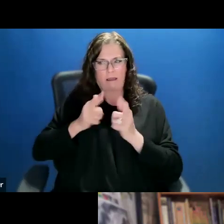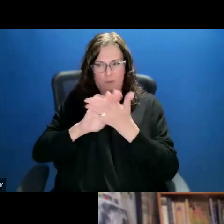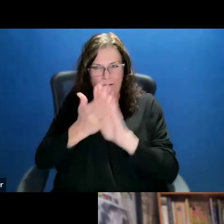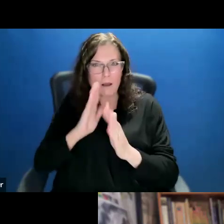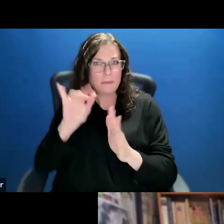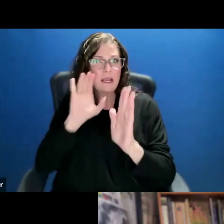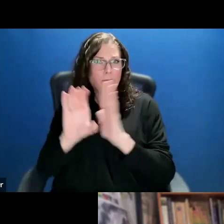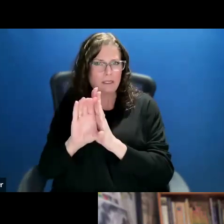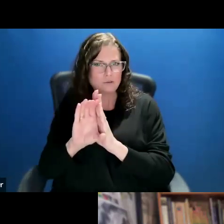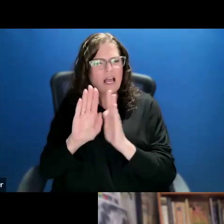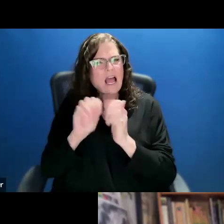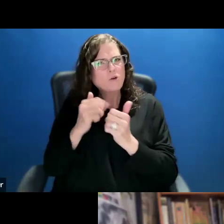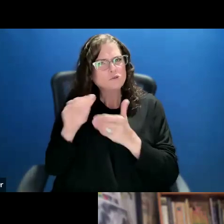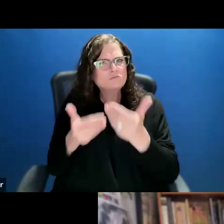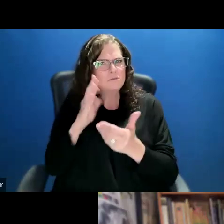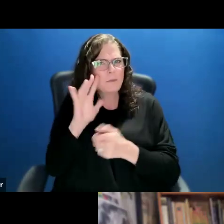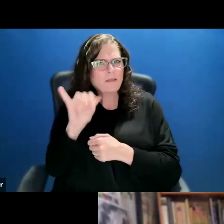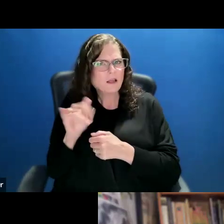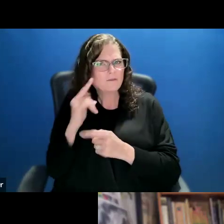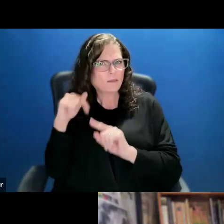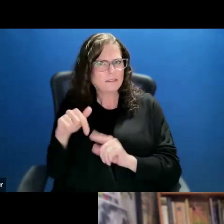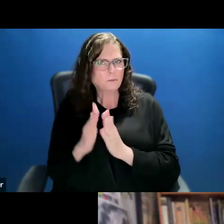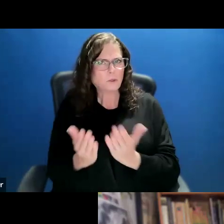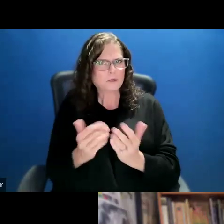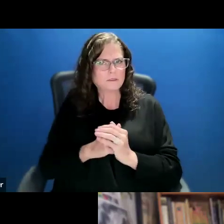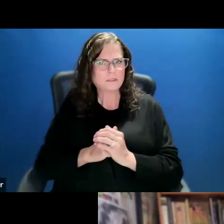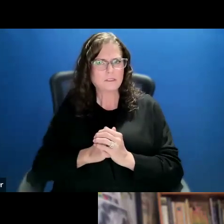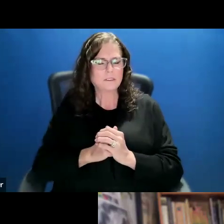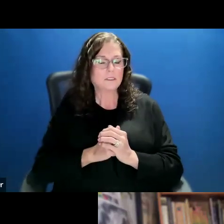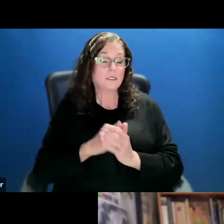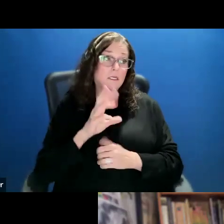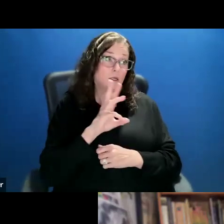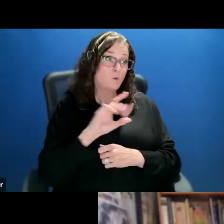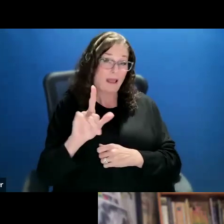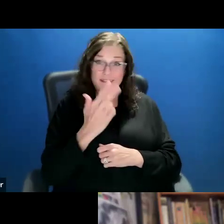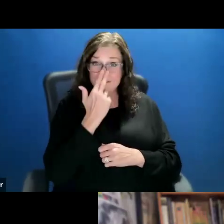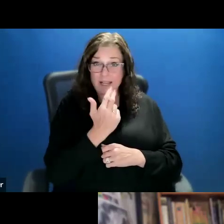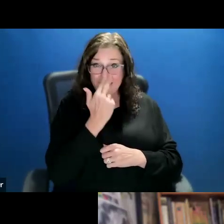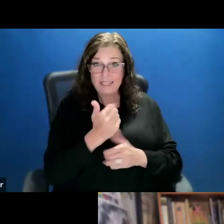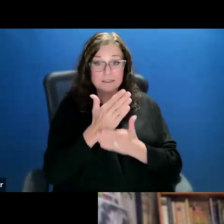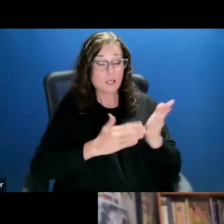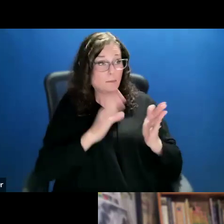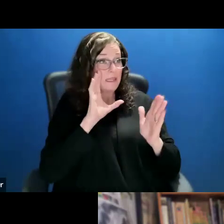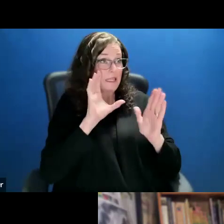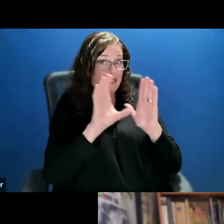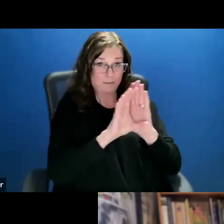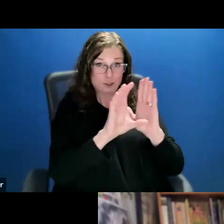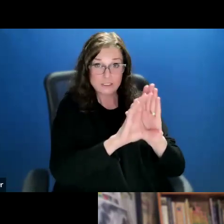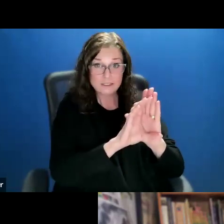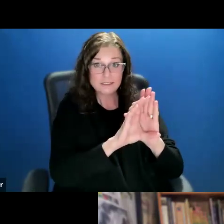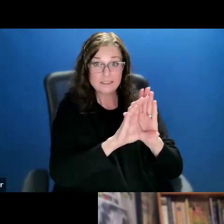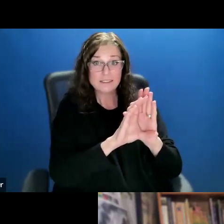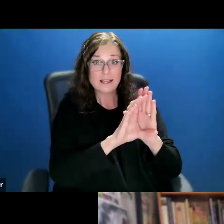did you go about doing that for this? Well, it's kind of funny. Some of the images actually